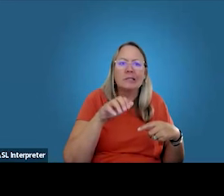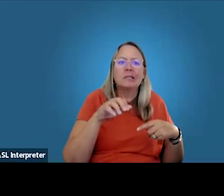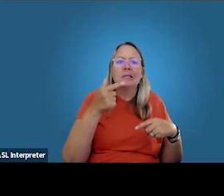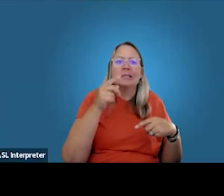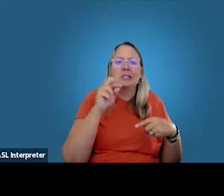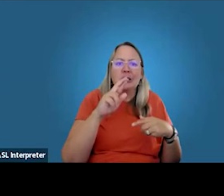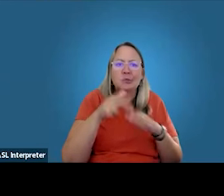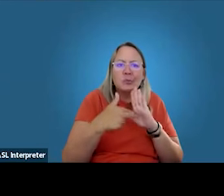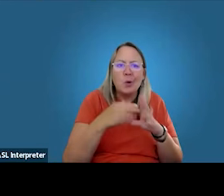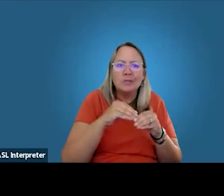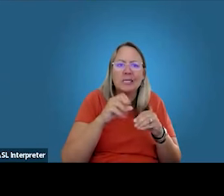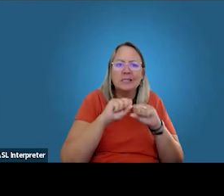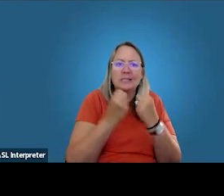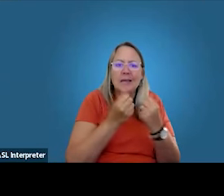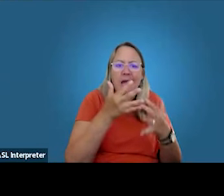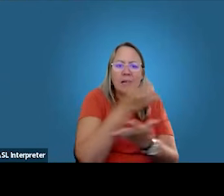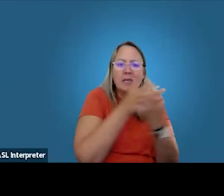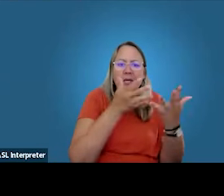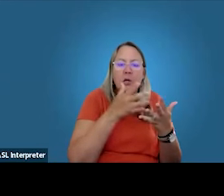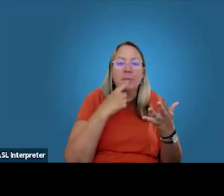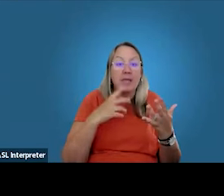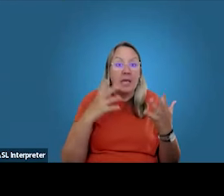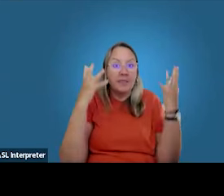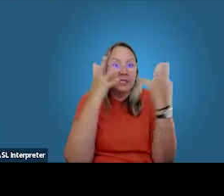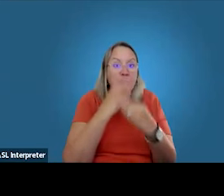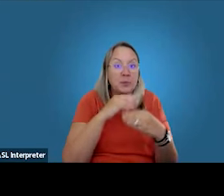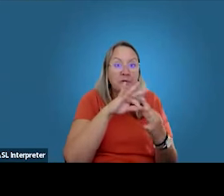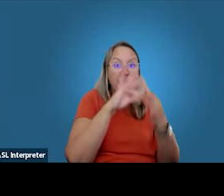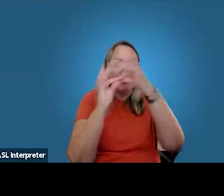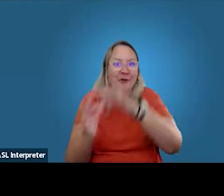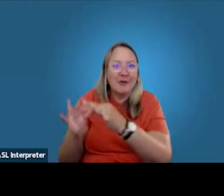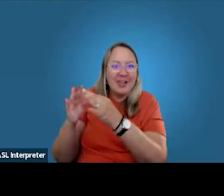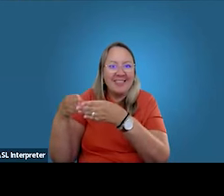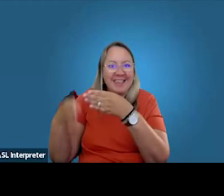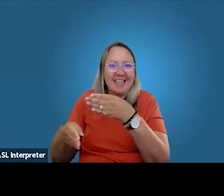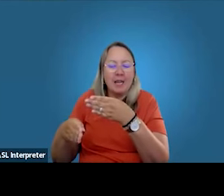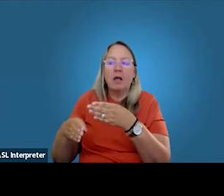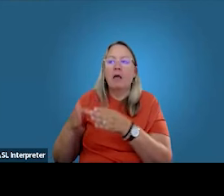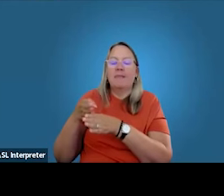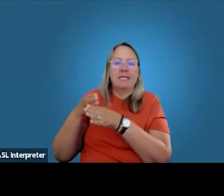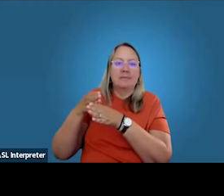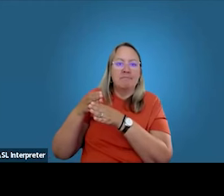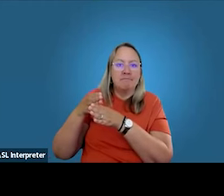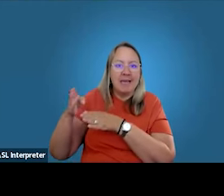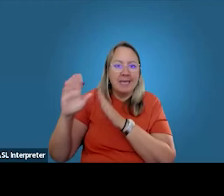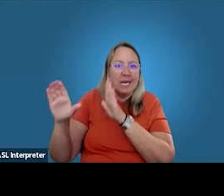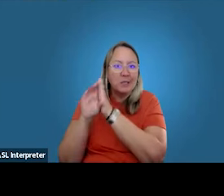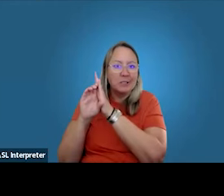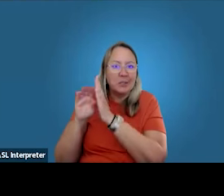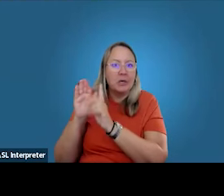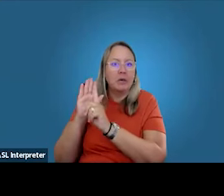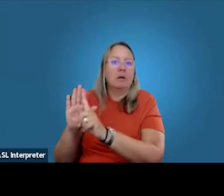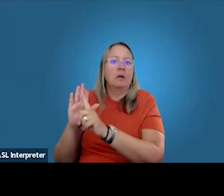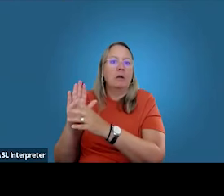in society. But then they had these really lovely vignettes where it showed the main male actors in the TV series